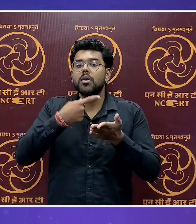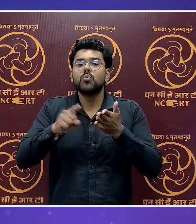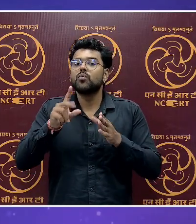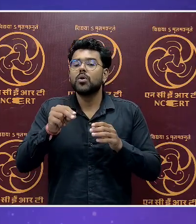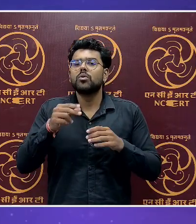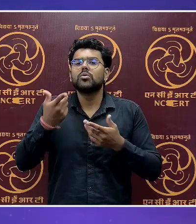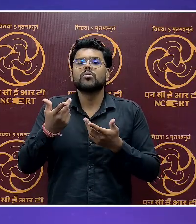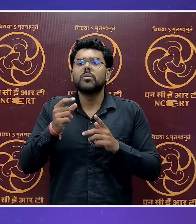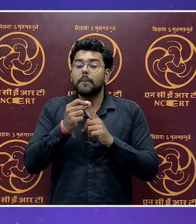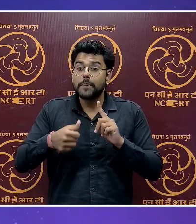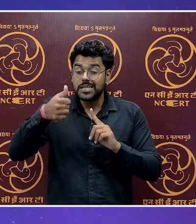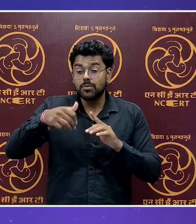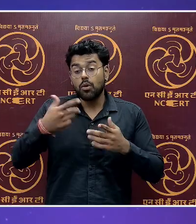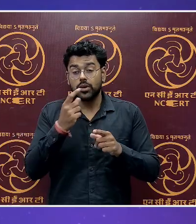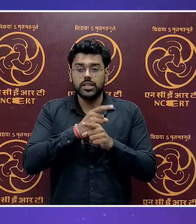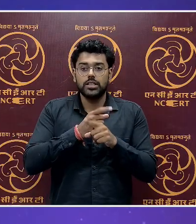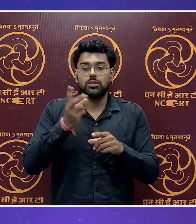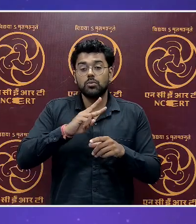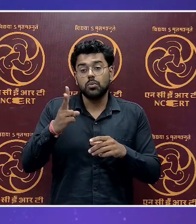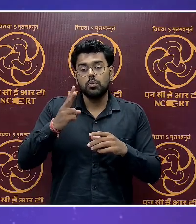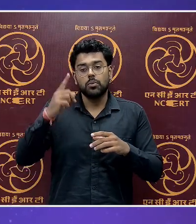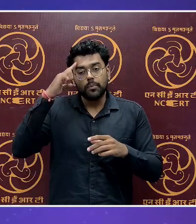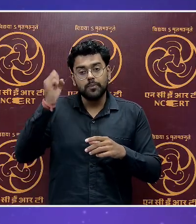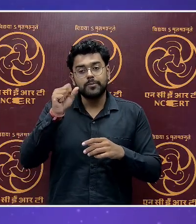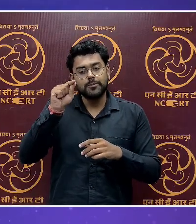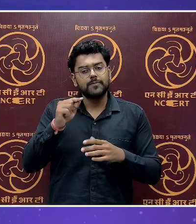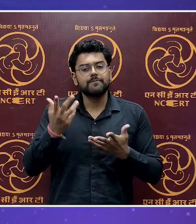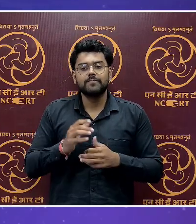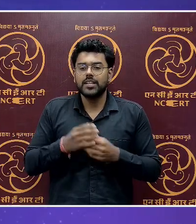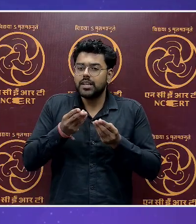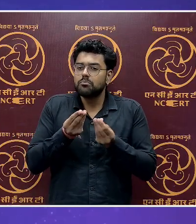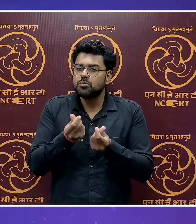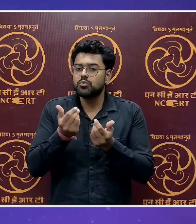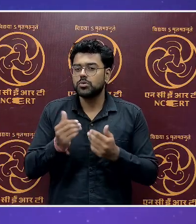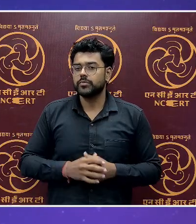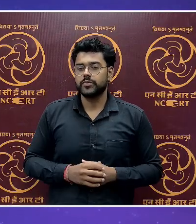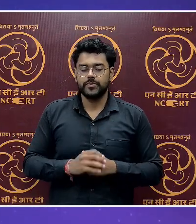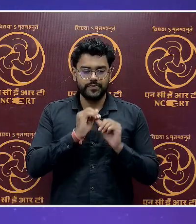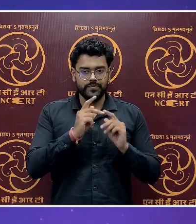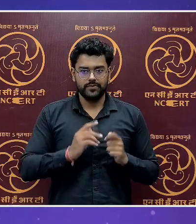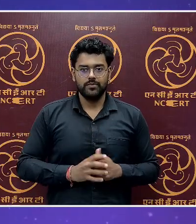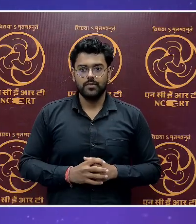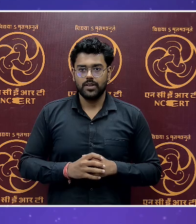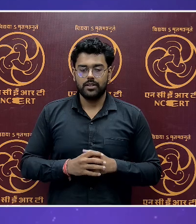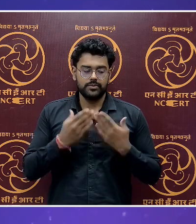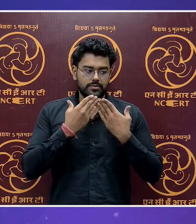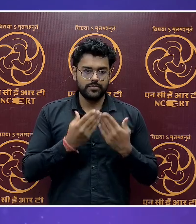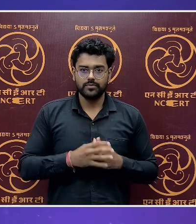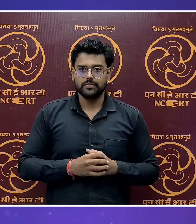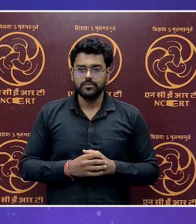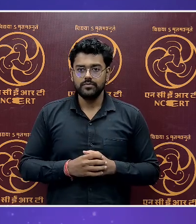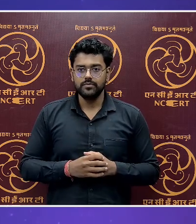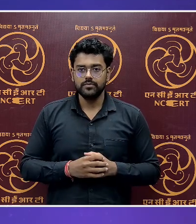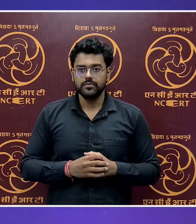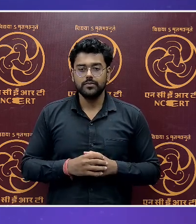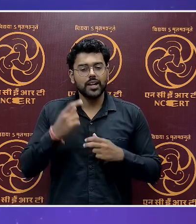by the principal or a teacher, so that this area can be smooth. Yeah. Okay. Okay, thank you, ma'am. So, like